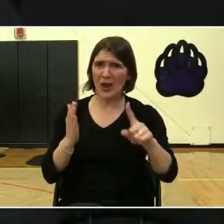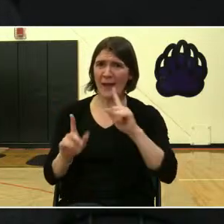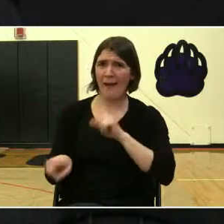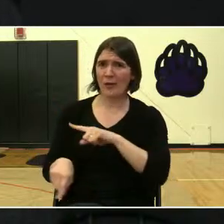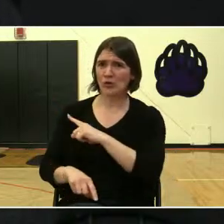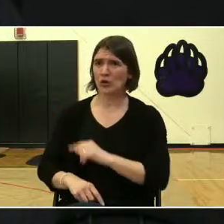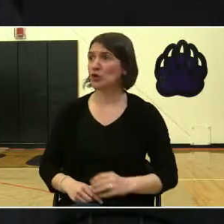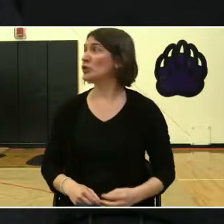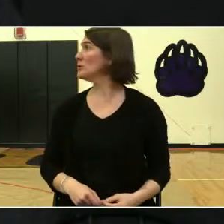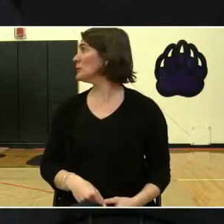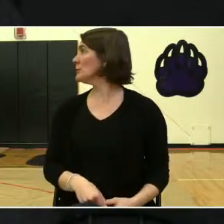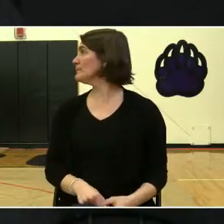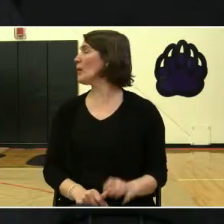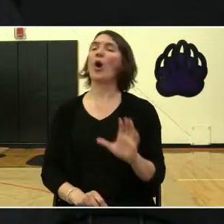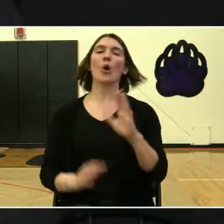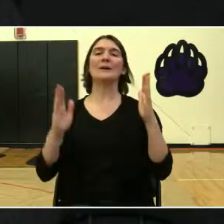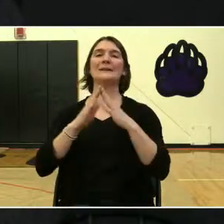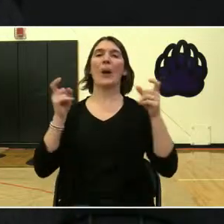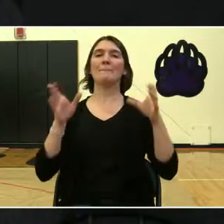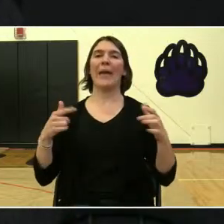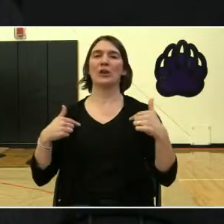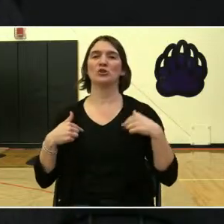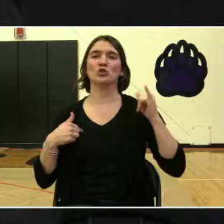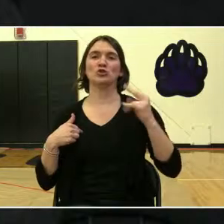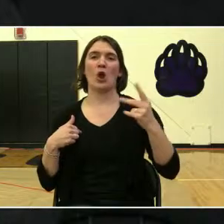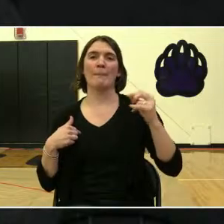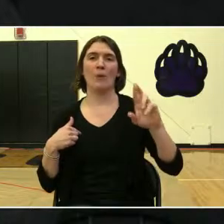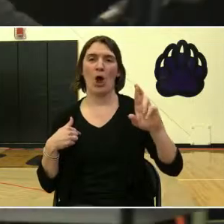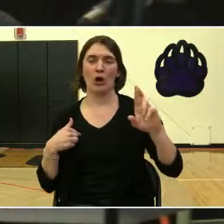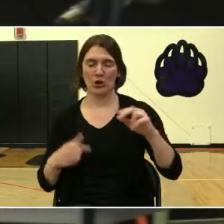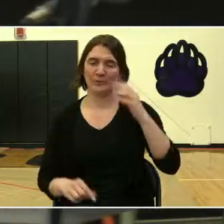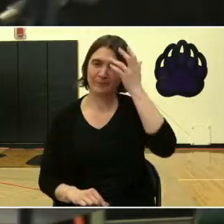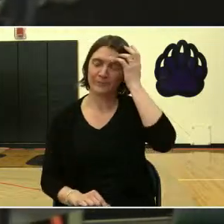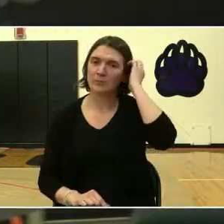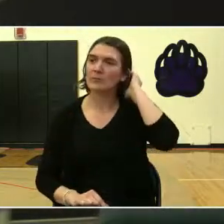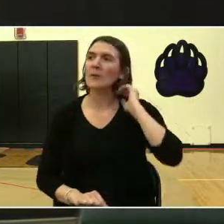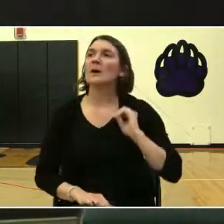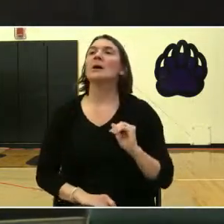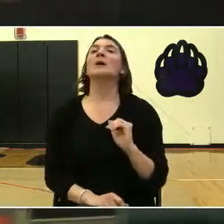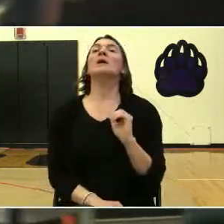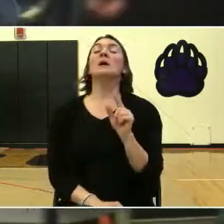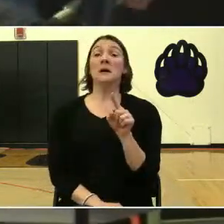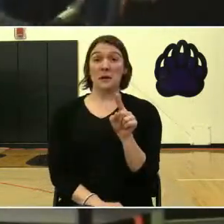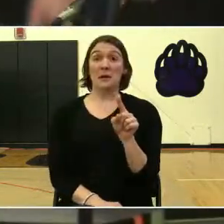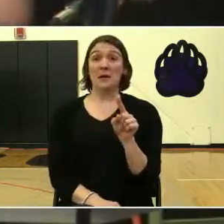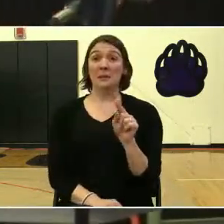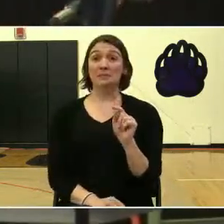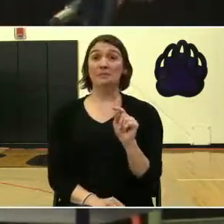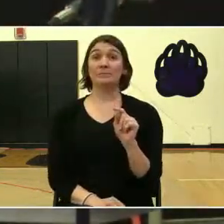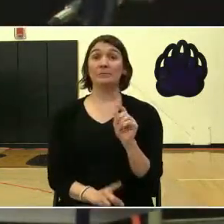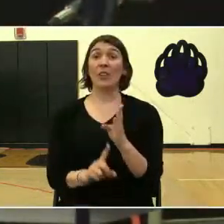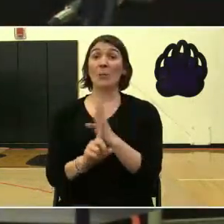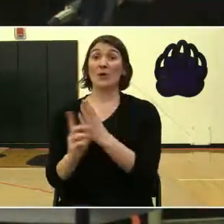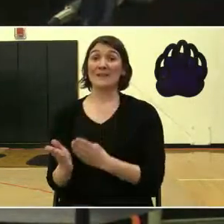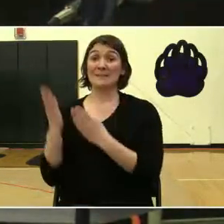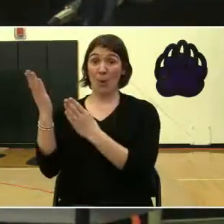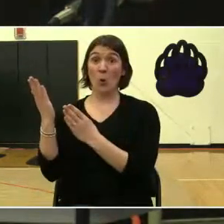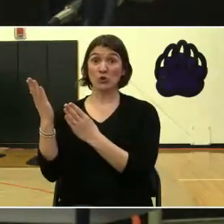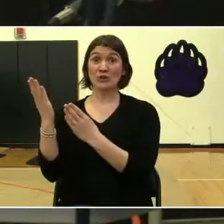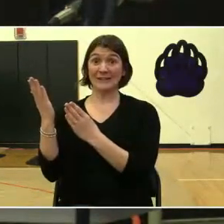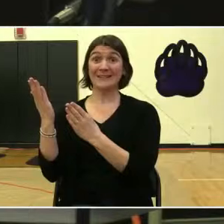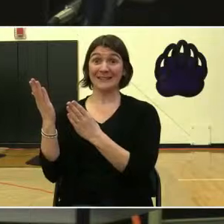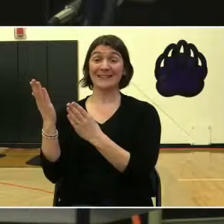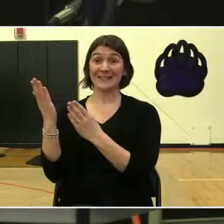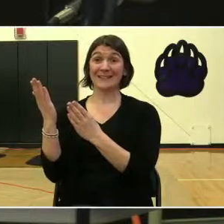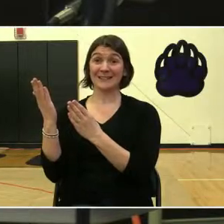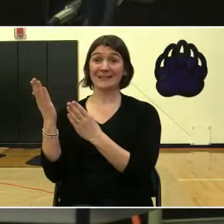to answer it Mr Potter I think I can uh John Potter Town manager the uh previous motions that